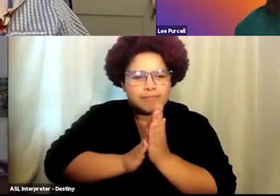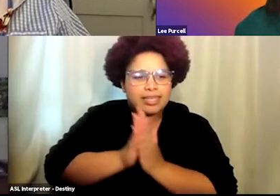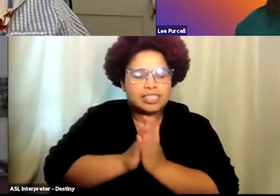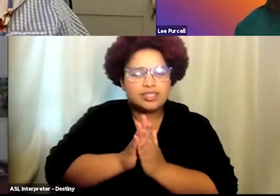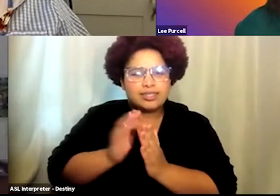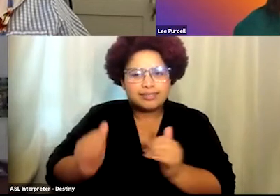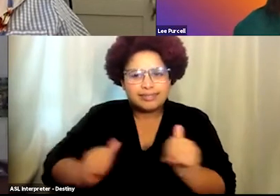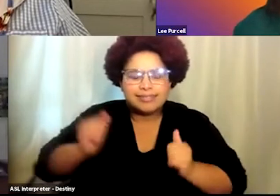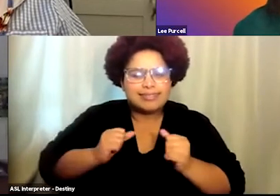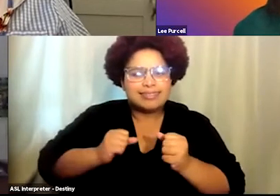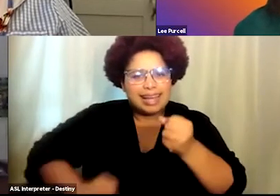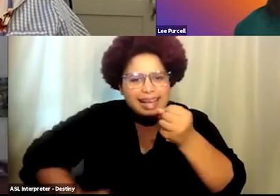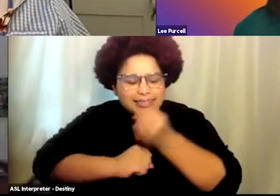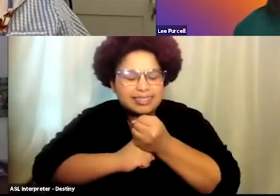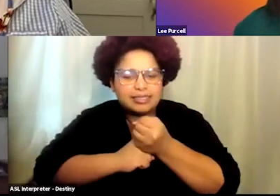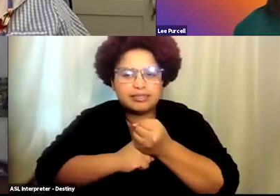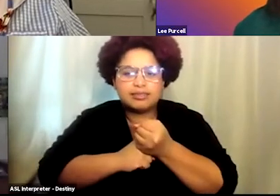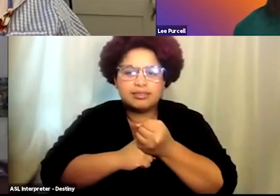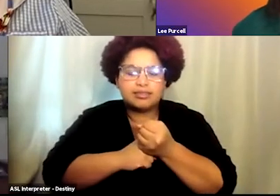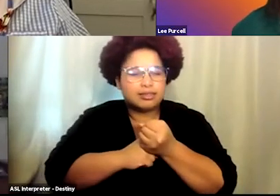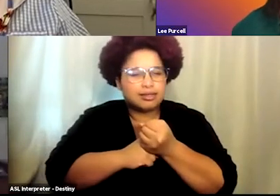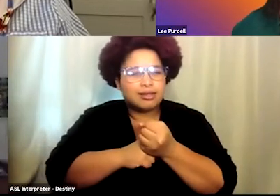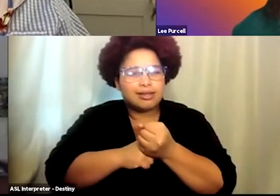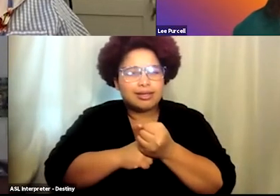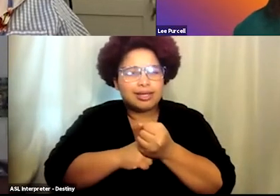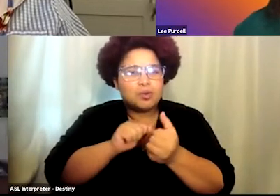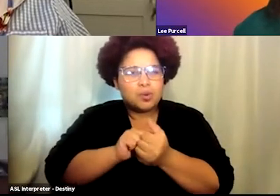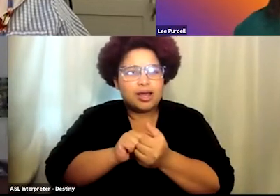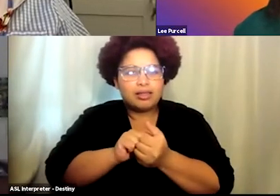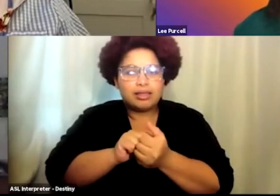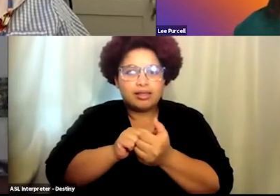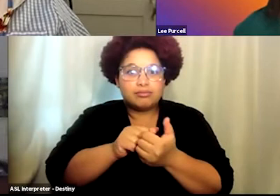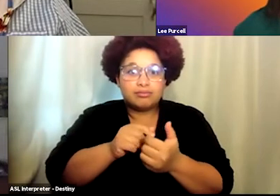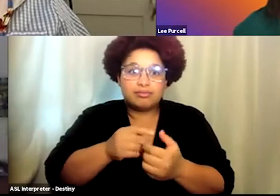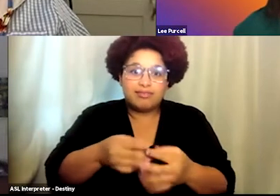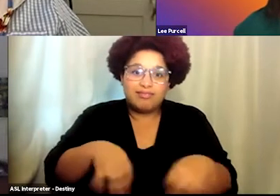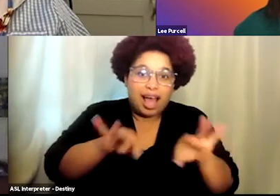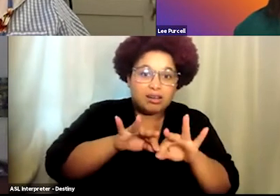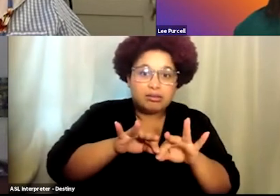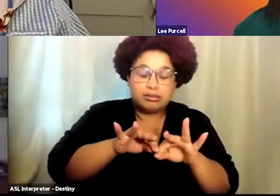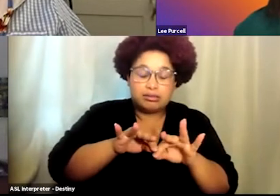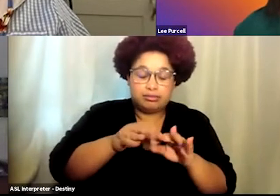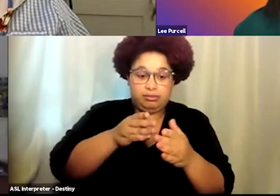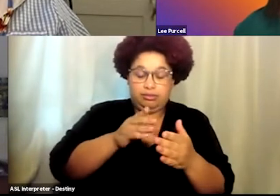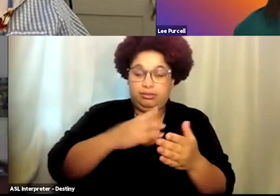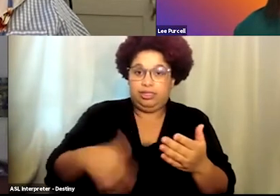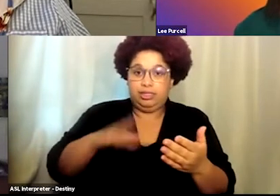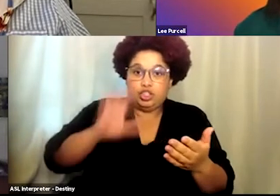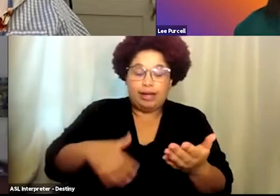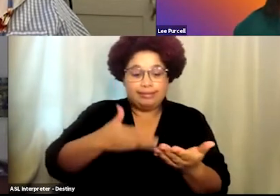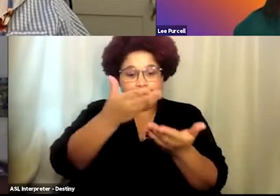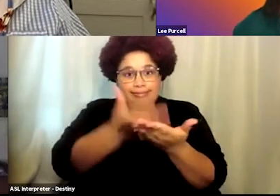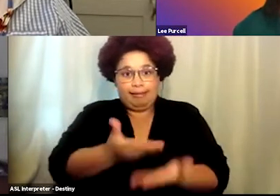advocacy combined with these really, truly vital and startling bits of data that you've given us,